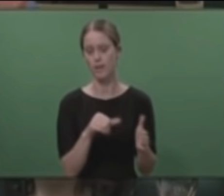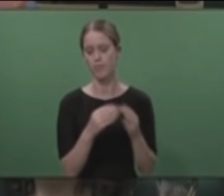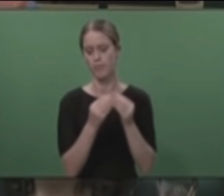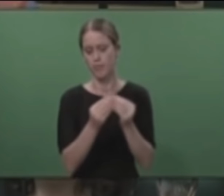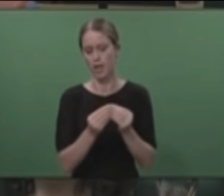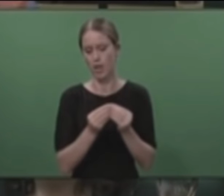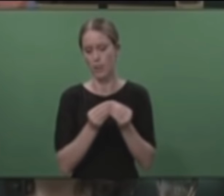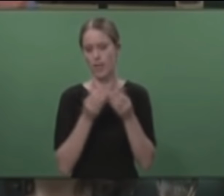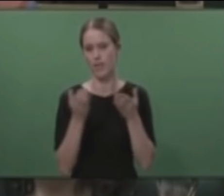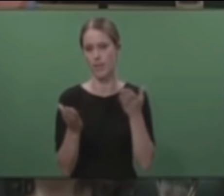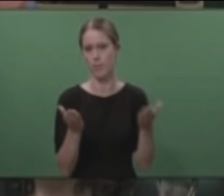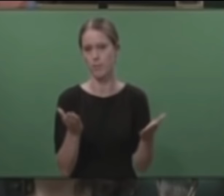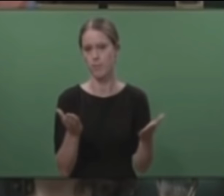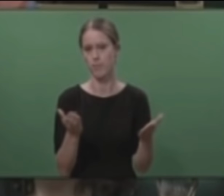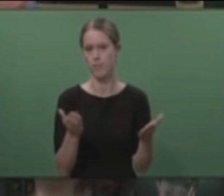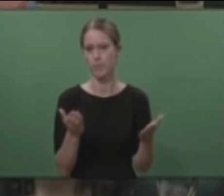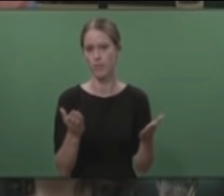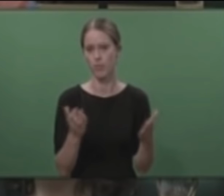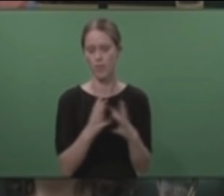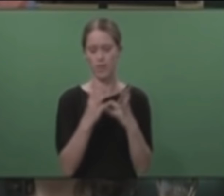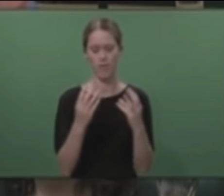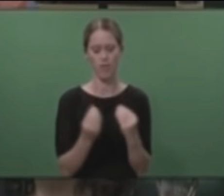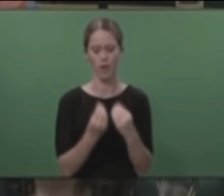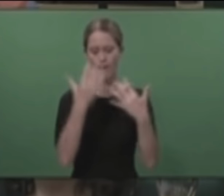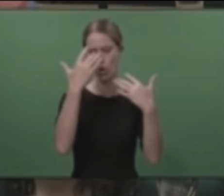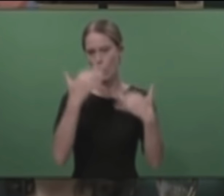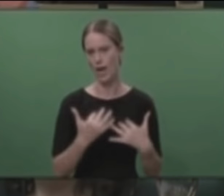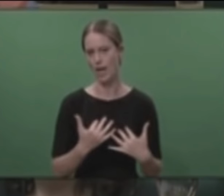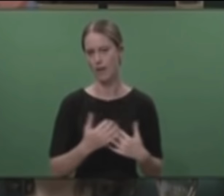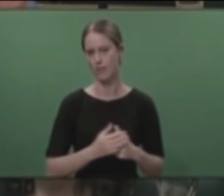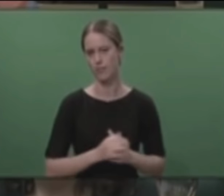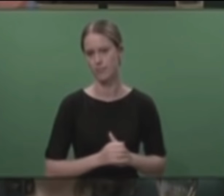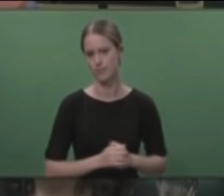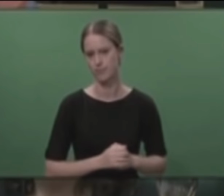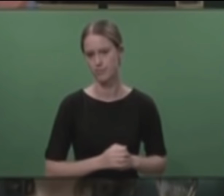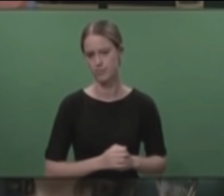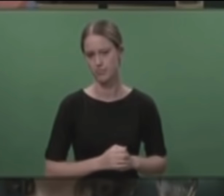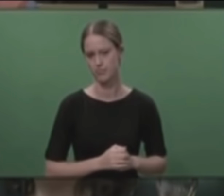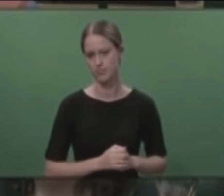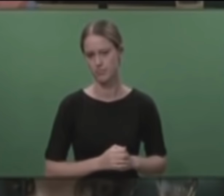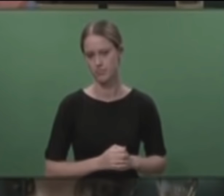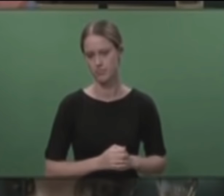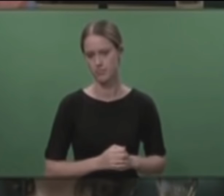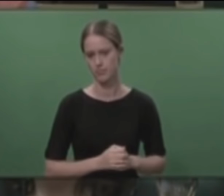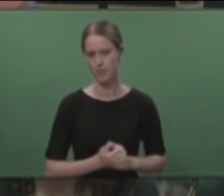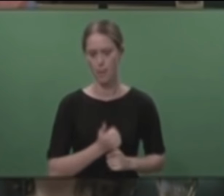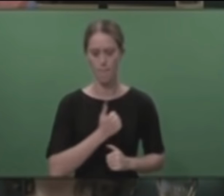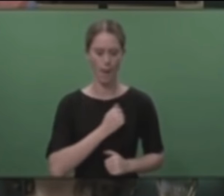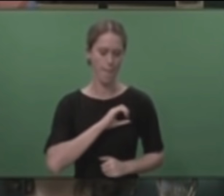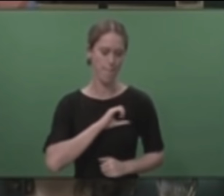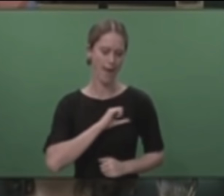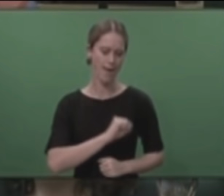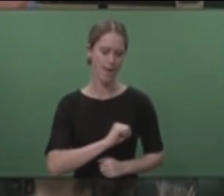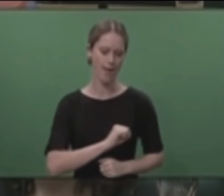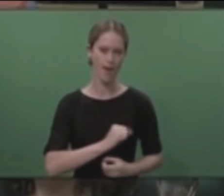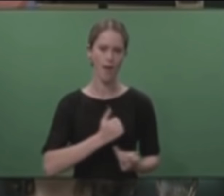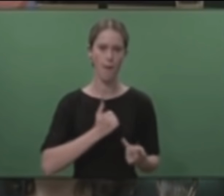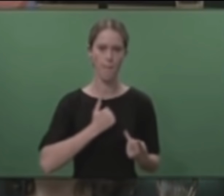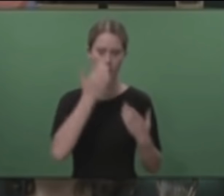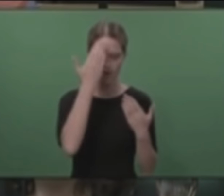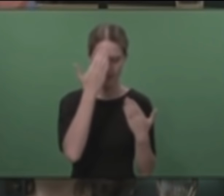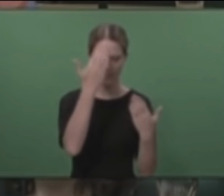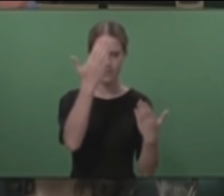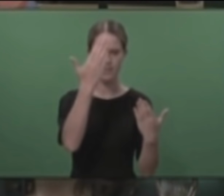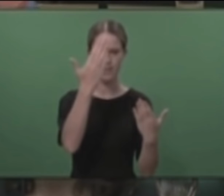upholding with every inch of ourselves. Upholding my mana, my